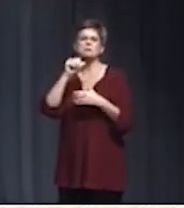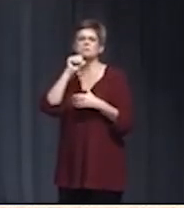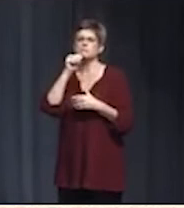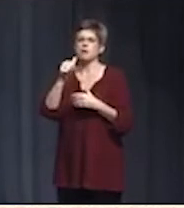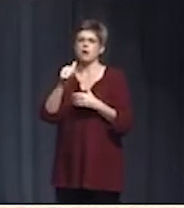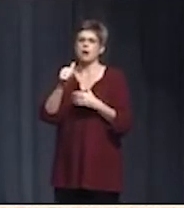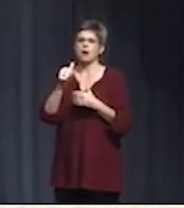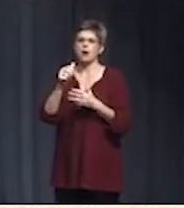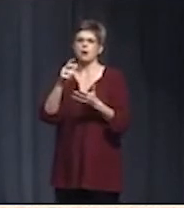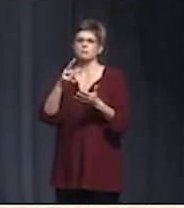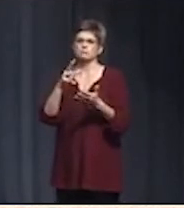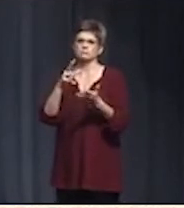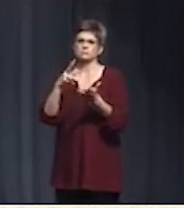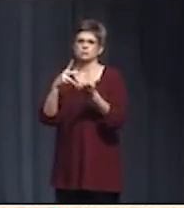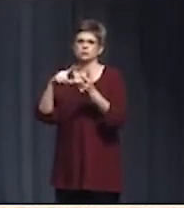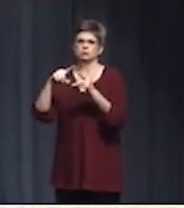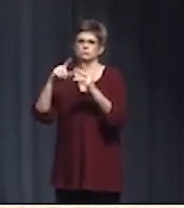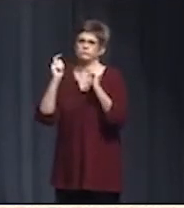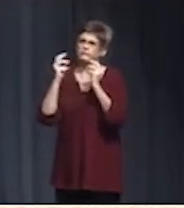run.